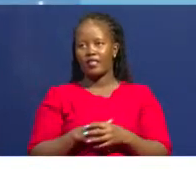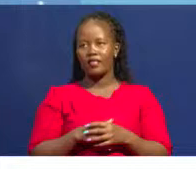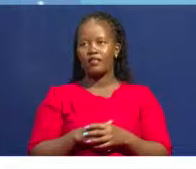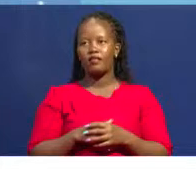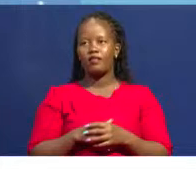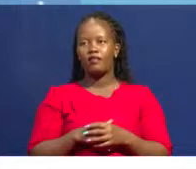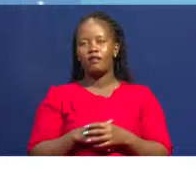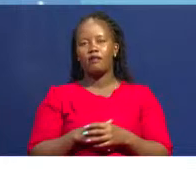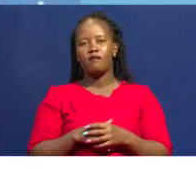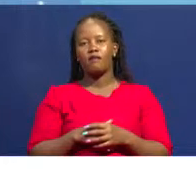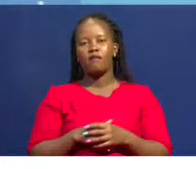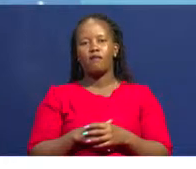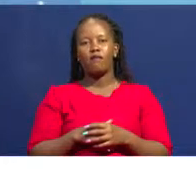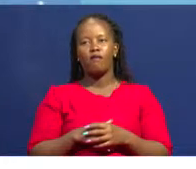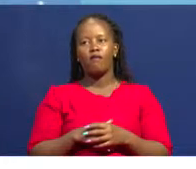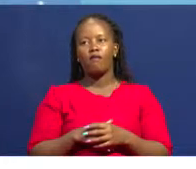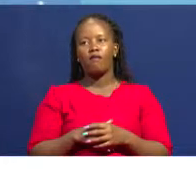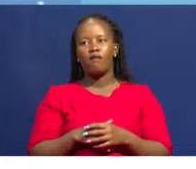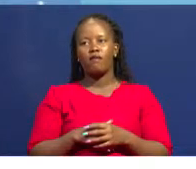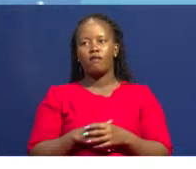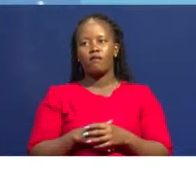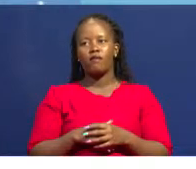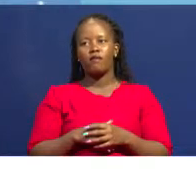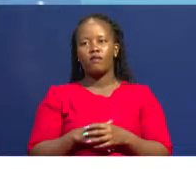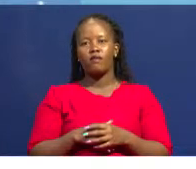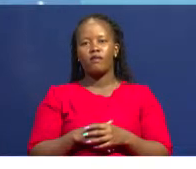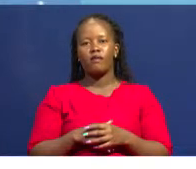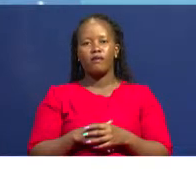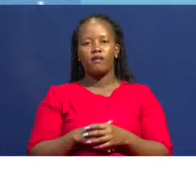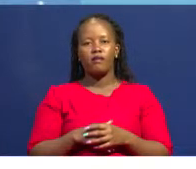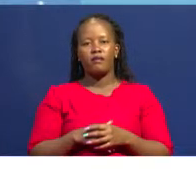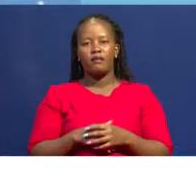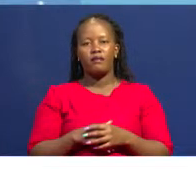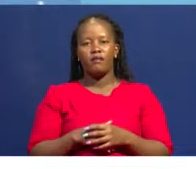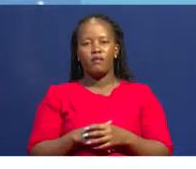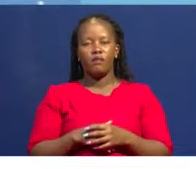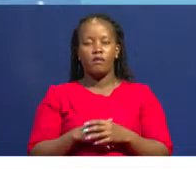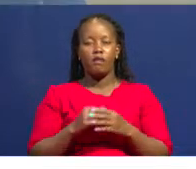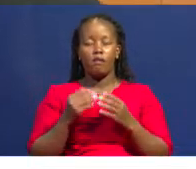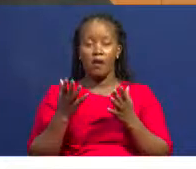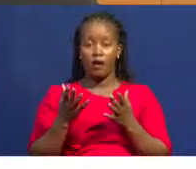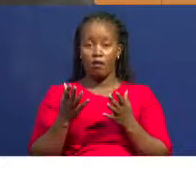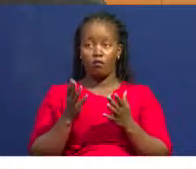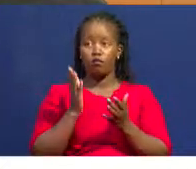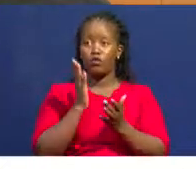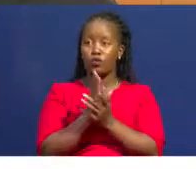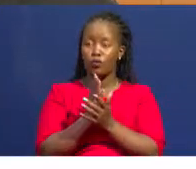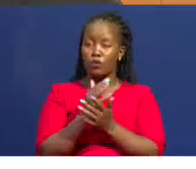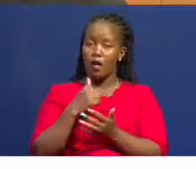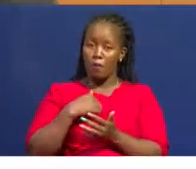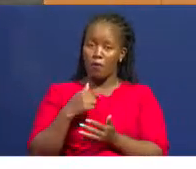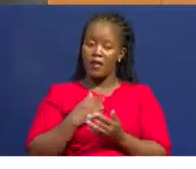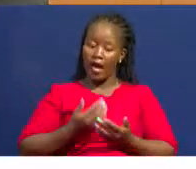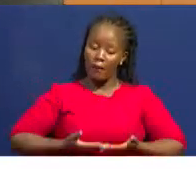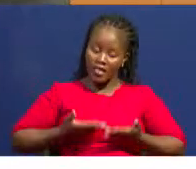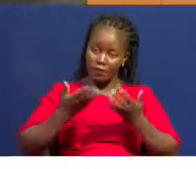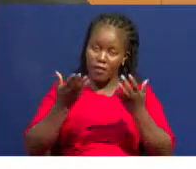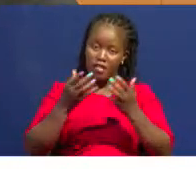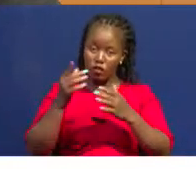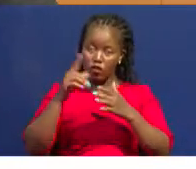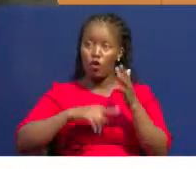accused him that maybe it's not working. You will go back to that. Give me time, please. Okay. I finish. Because what I'm telling you is exactly what is happening on our